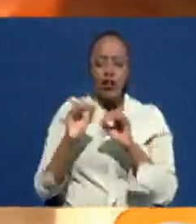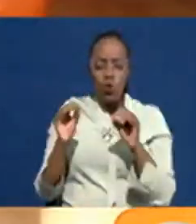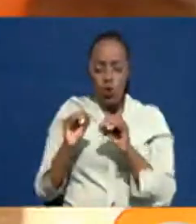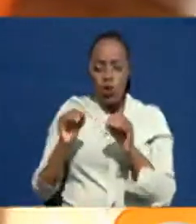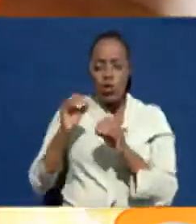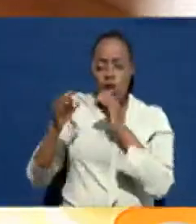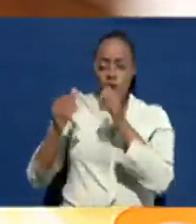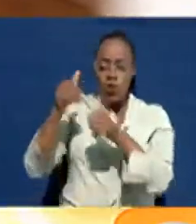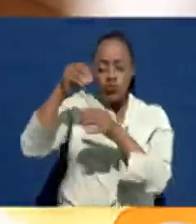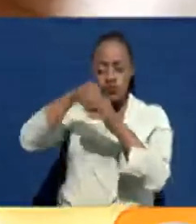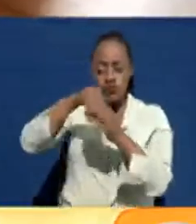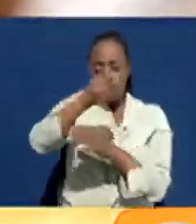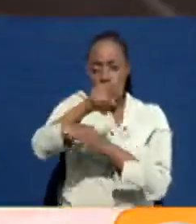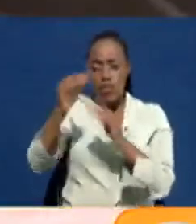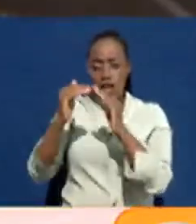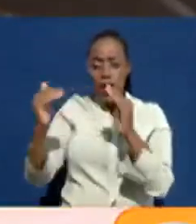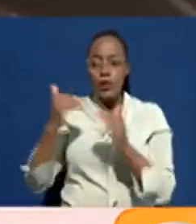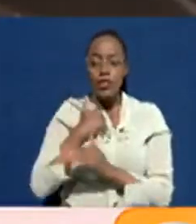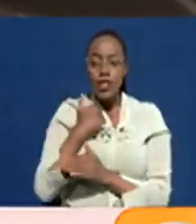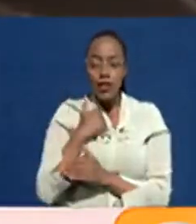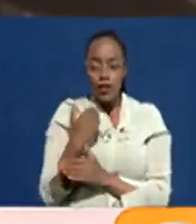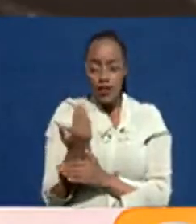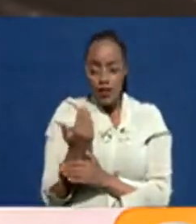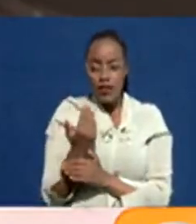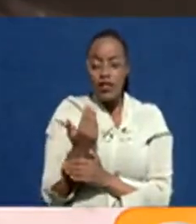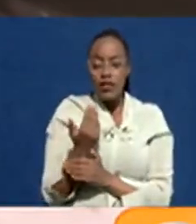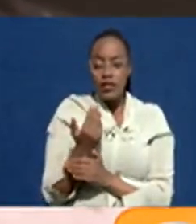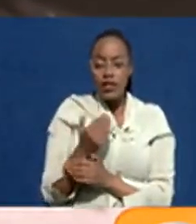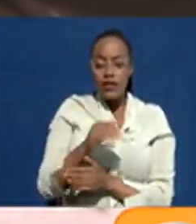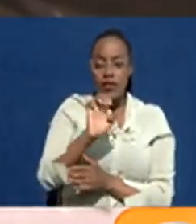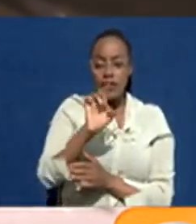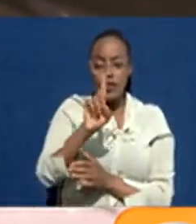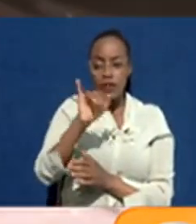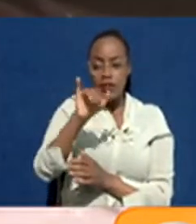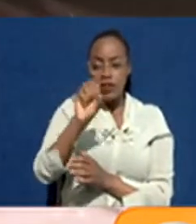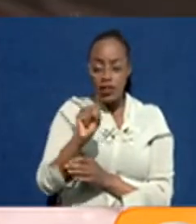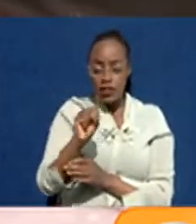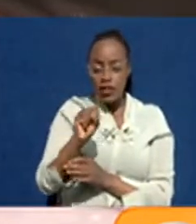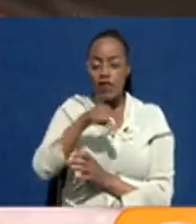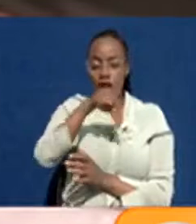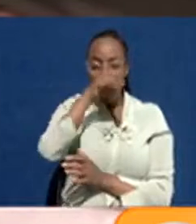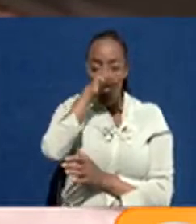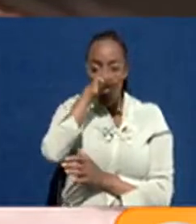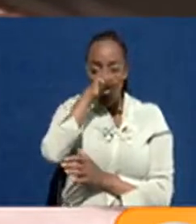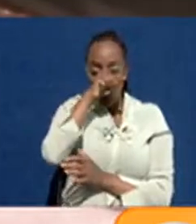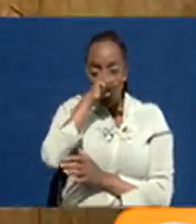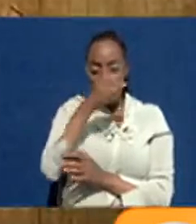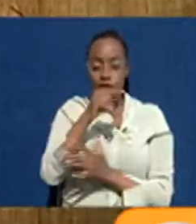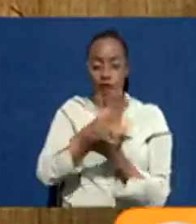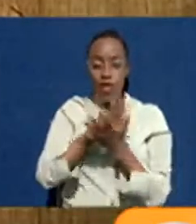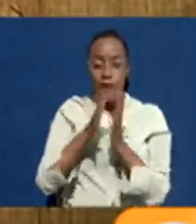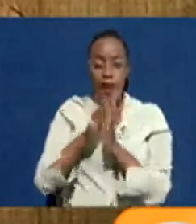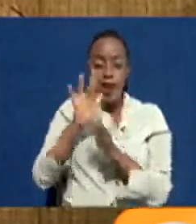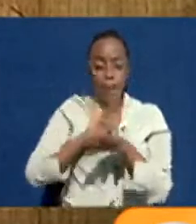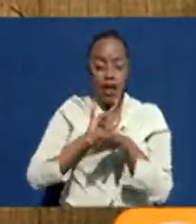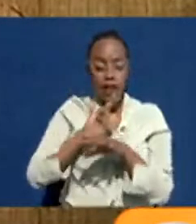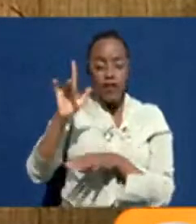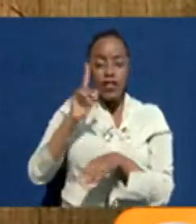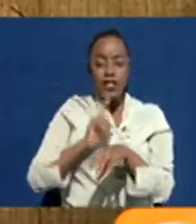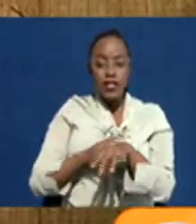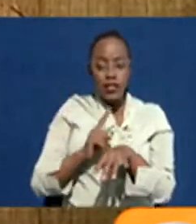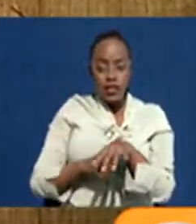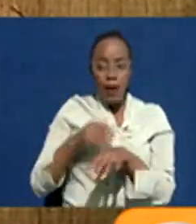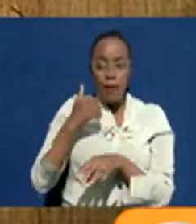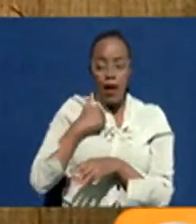within households. Aedes aegypti and Aedes albopictus mosquitoes become infected when they